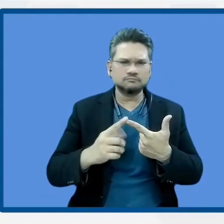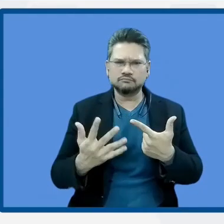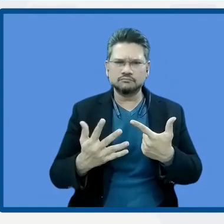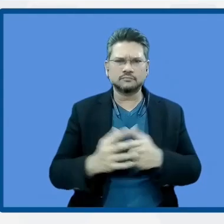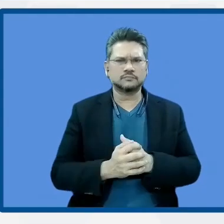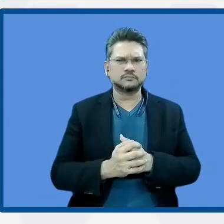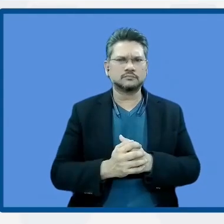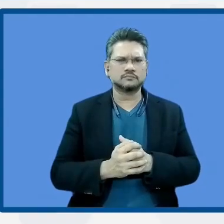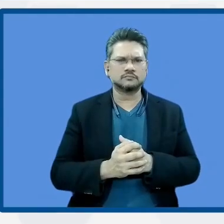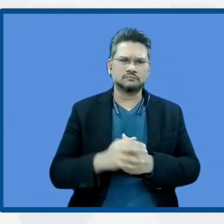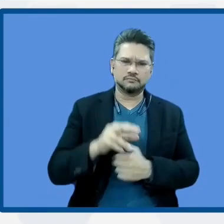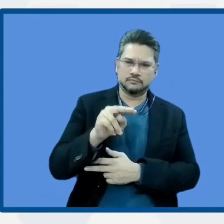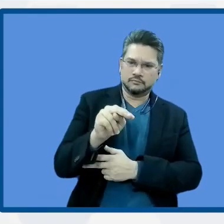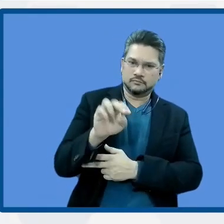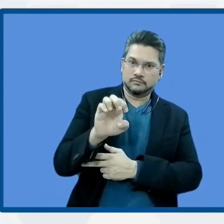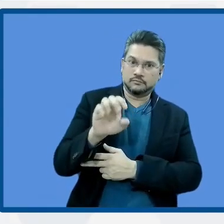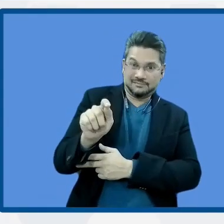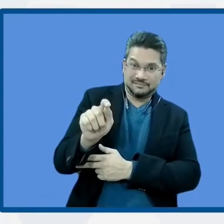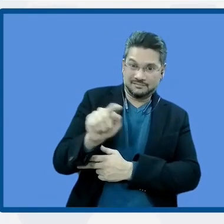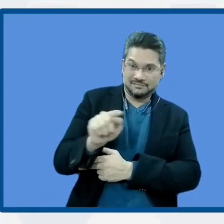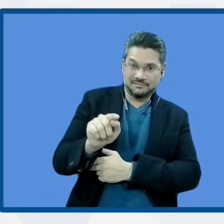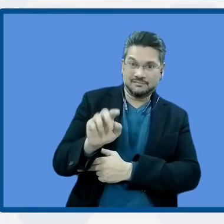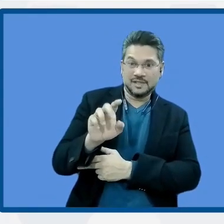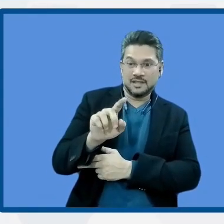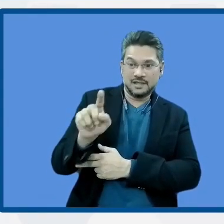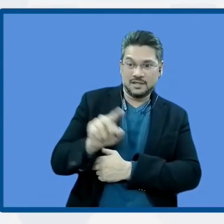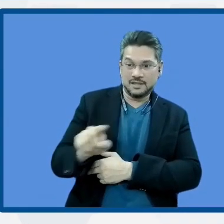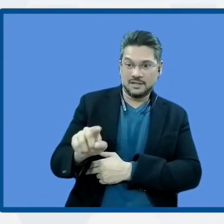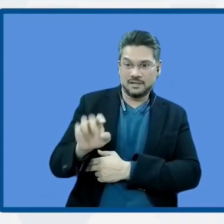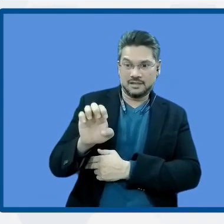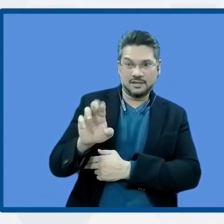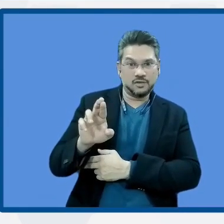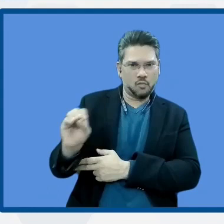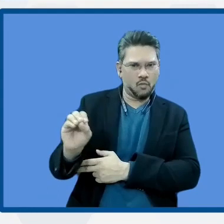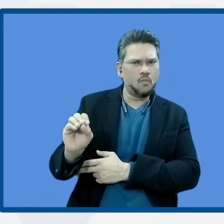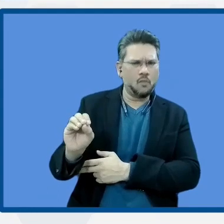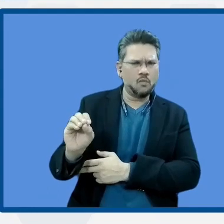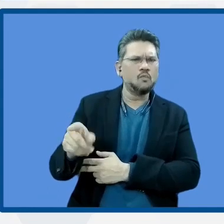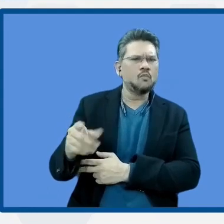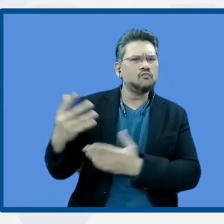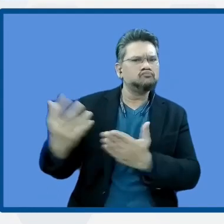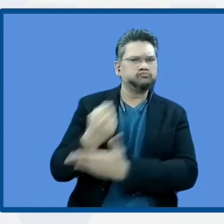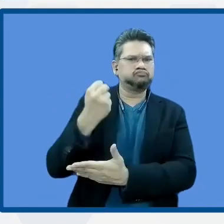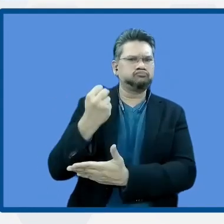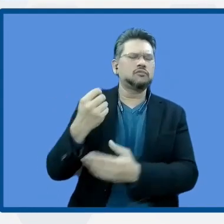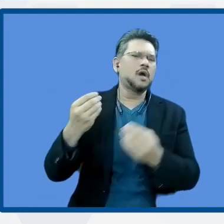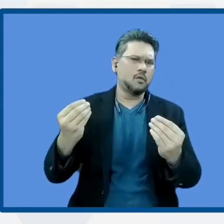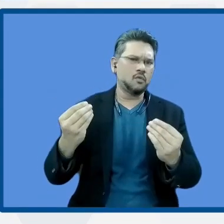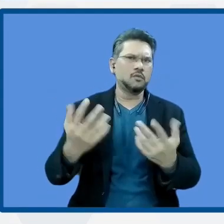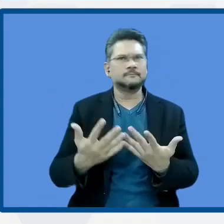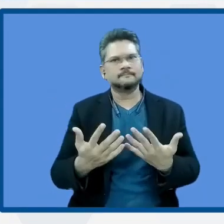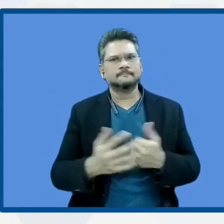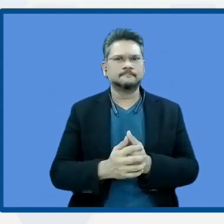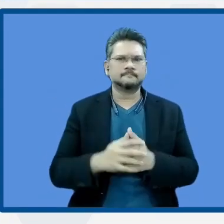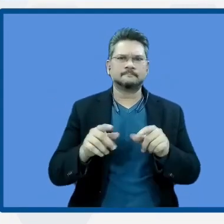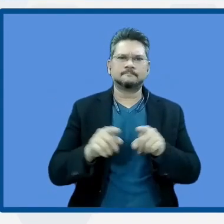zero, and is economies that are not depending on